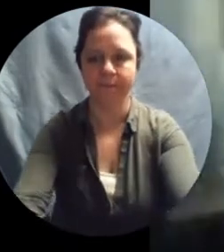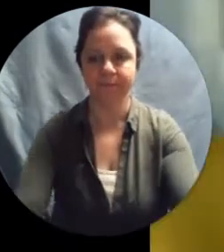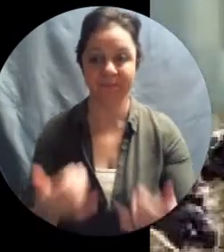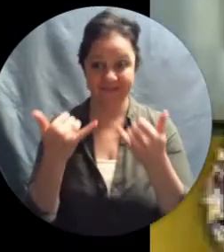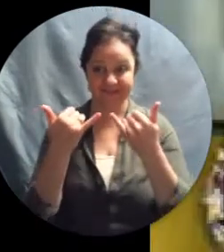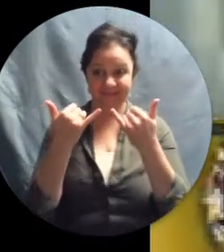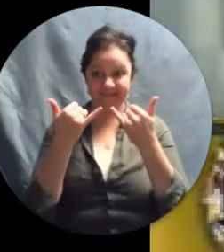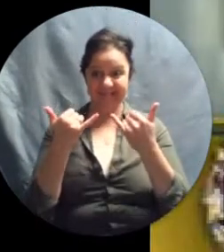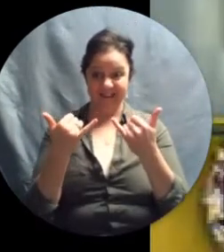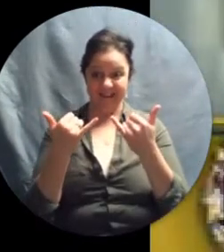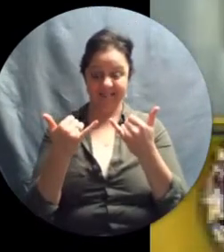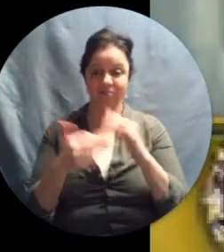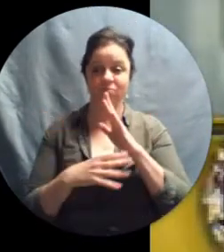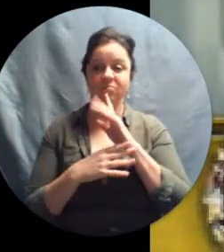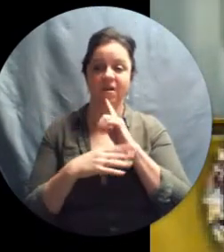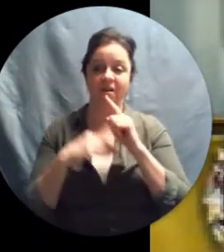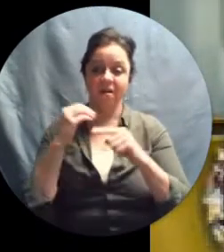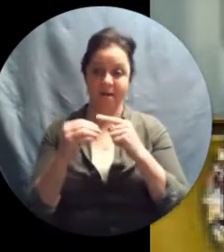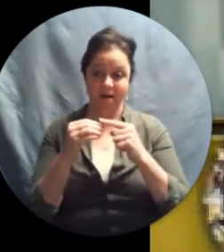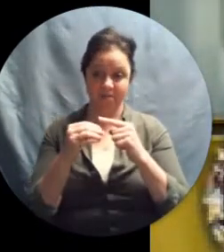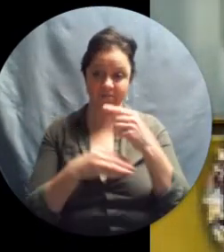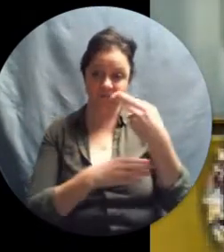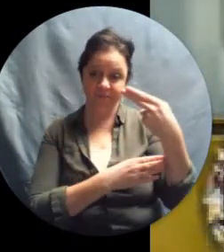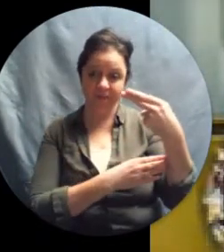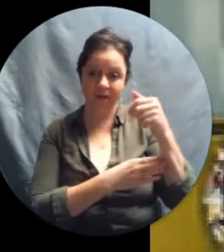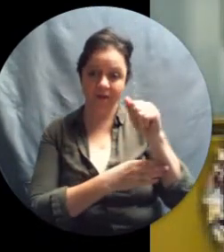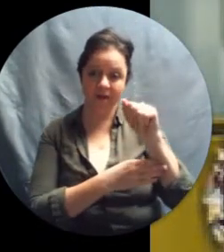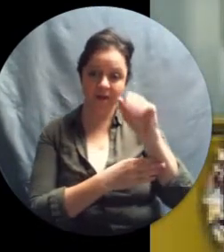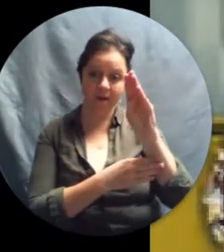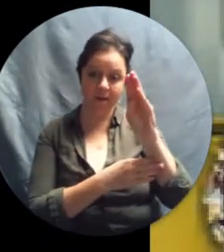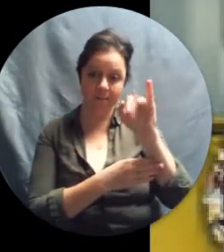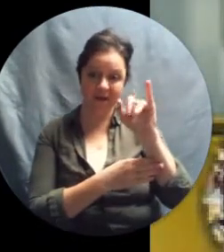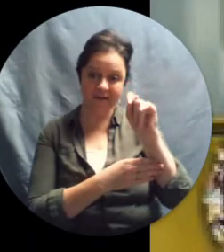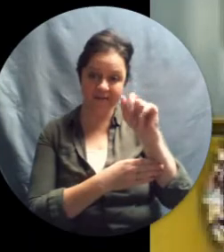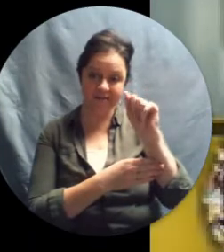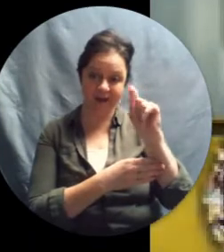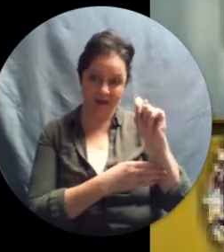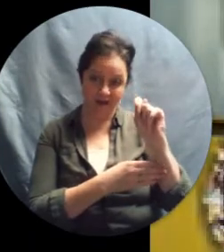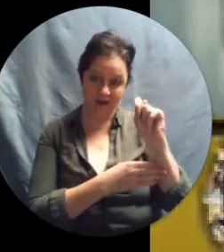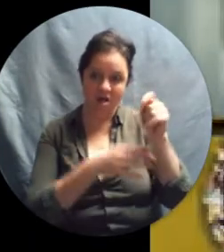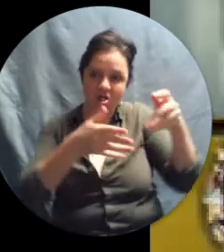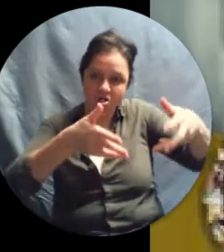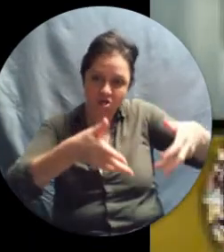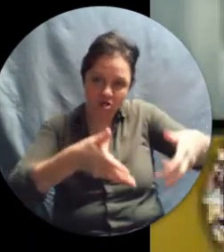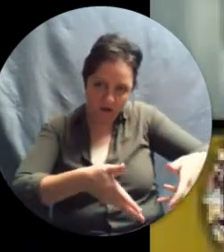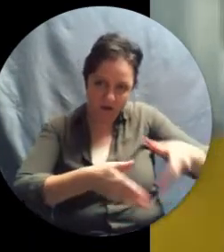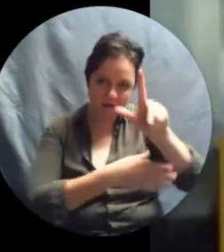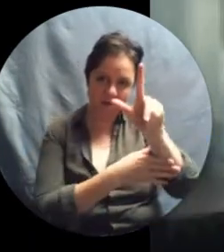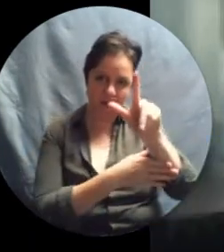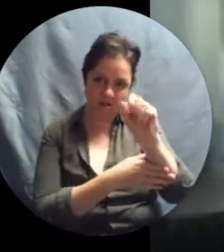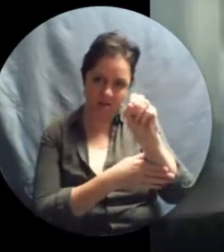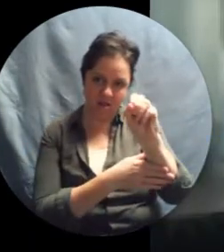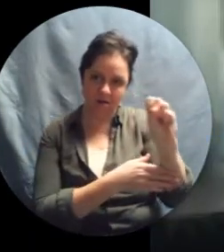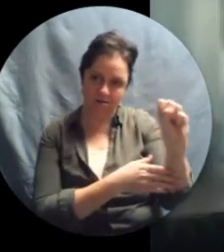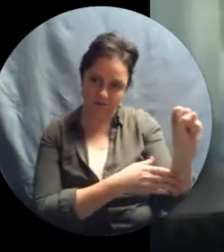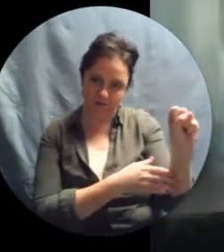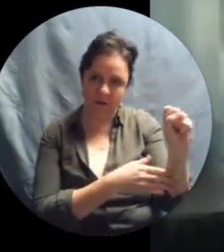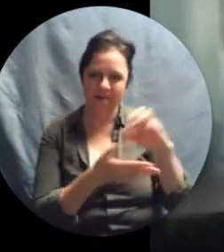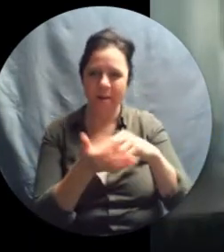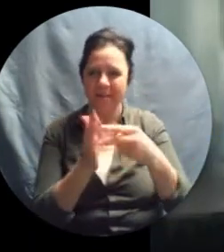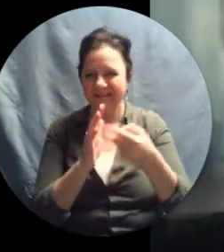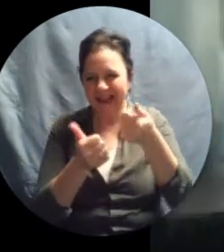Today we're going to be talking about habitat loss. And habitat loss is really any way in which a habitat where an organism